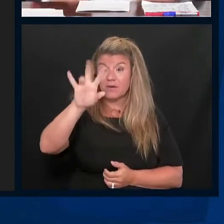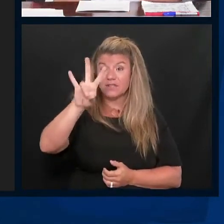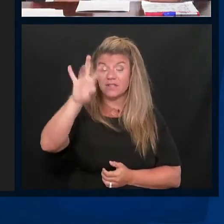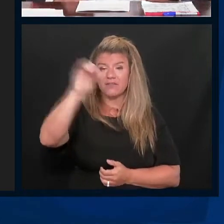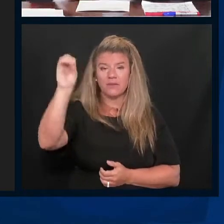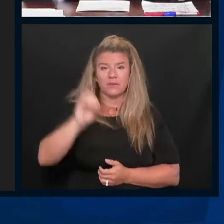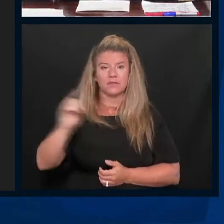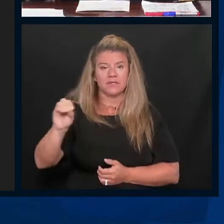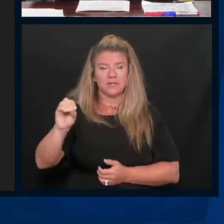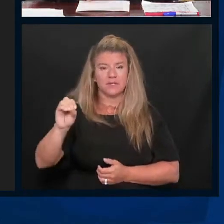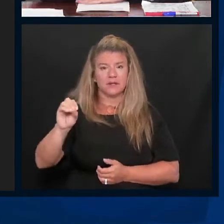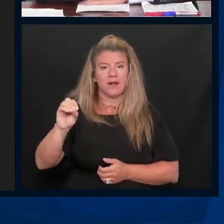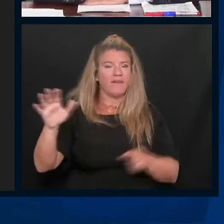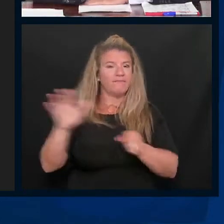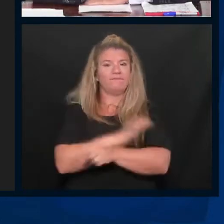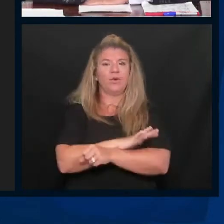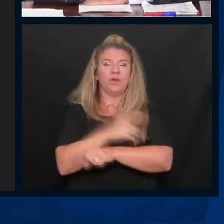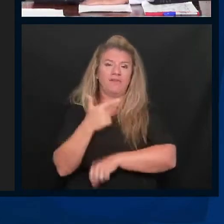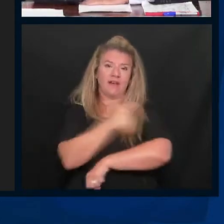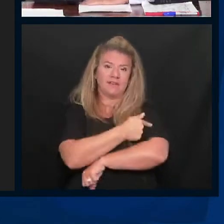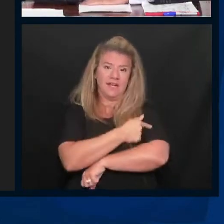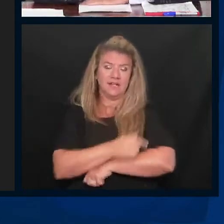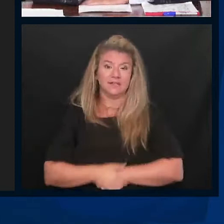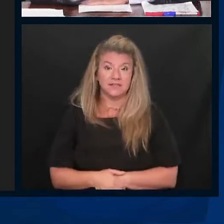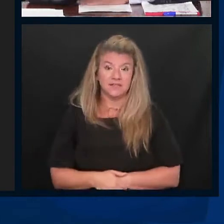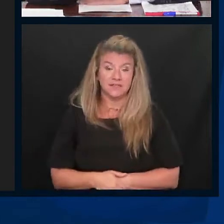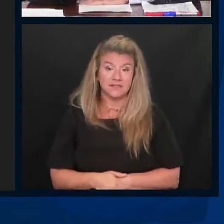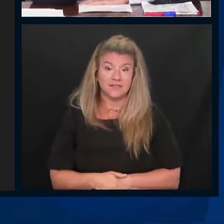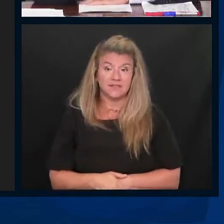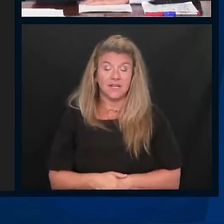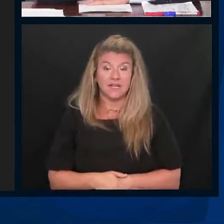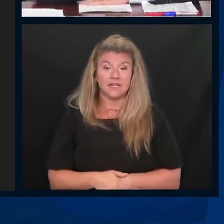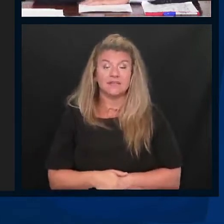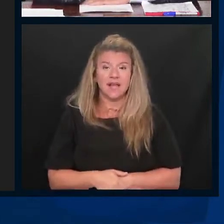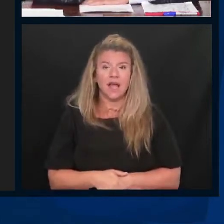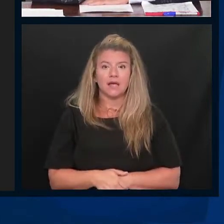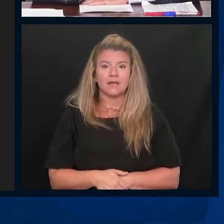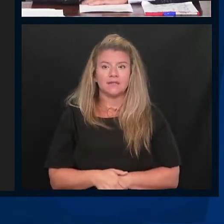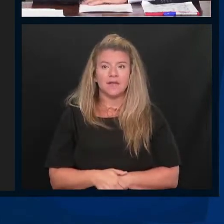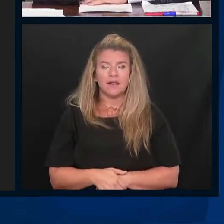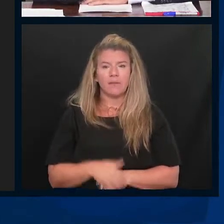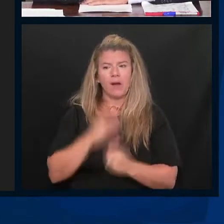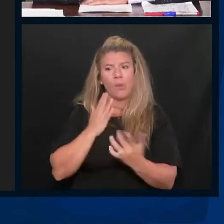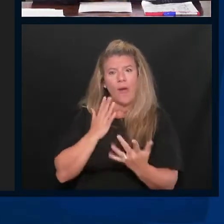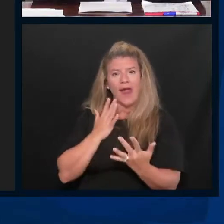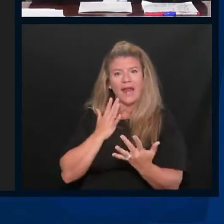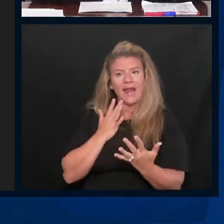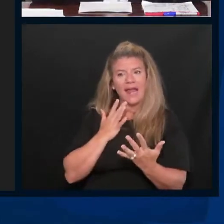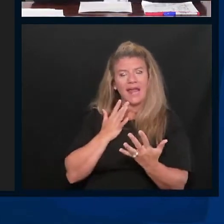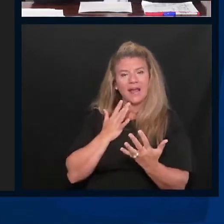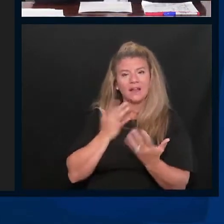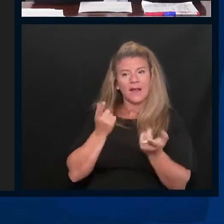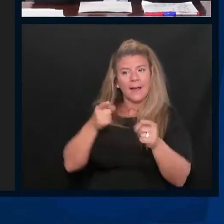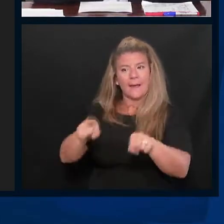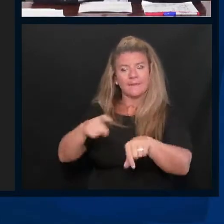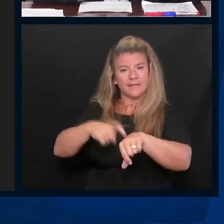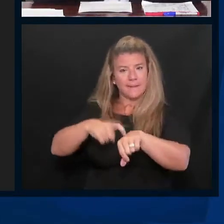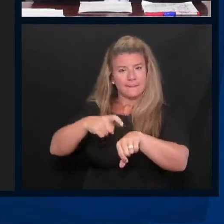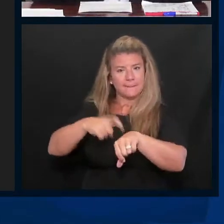75.7% are fully vaccinated. The balance is probably waiting, for the time period to